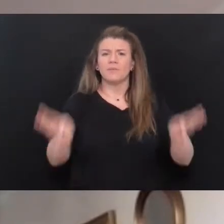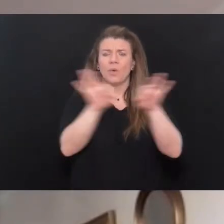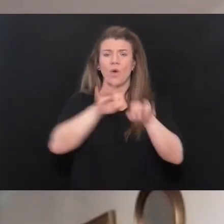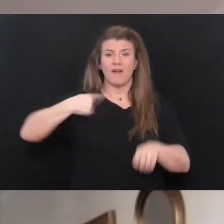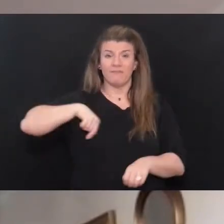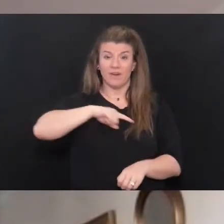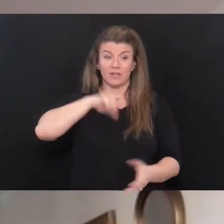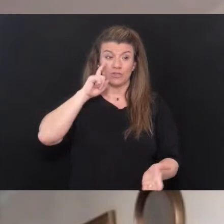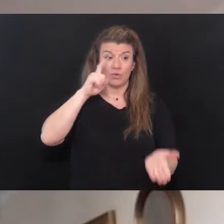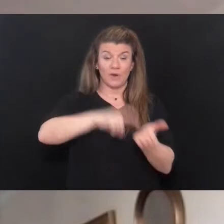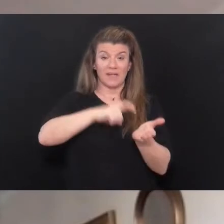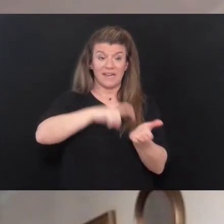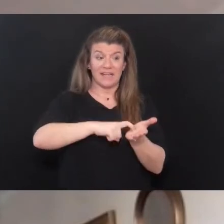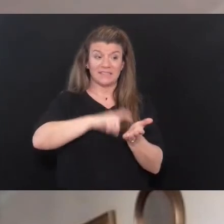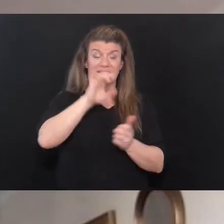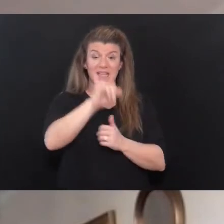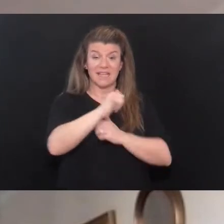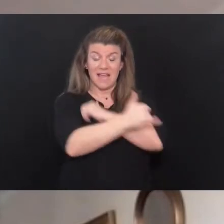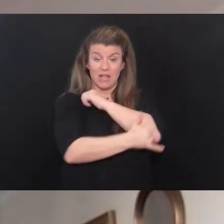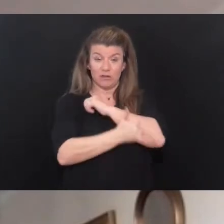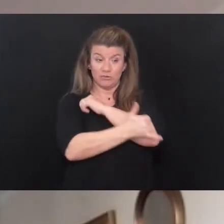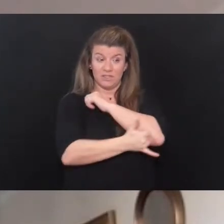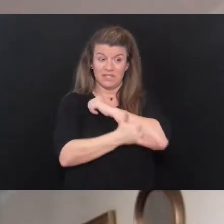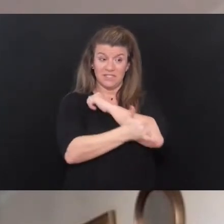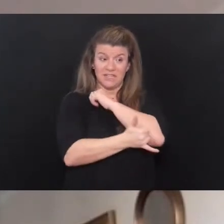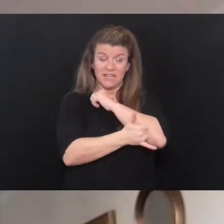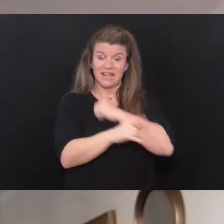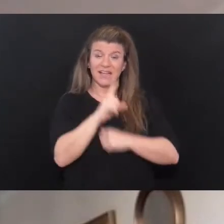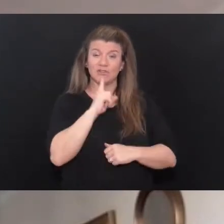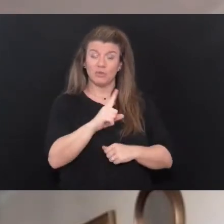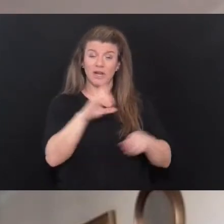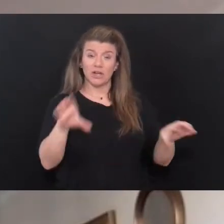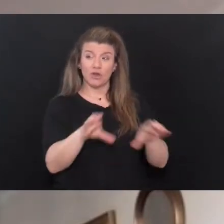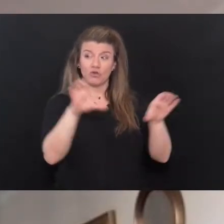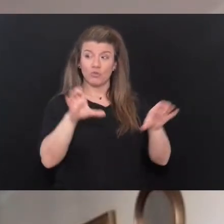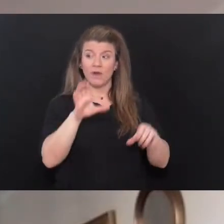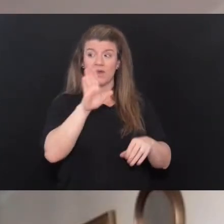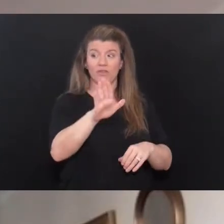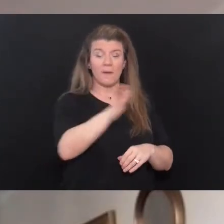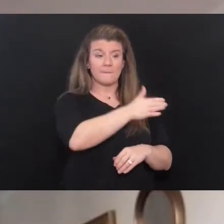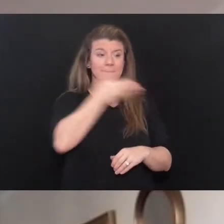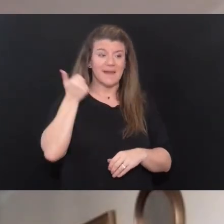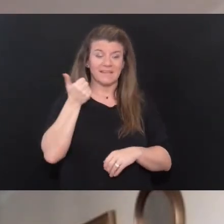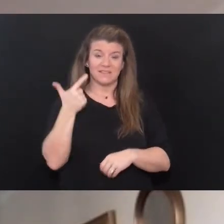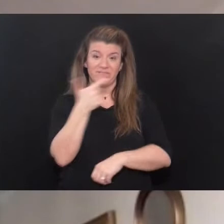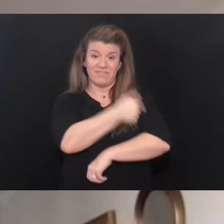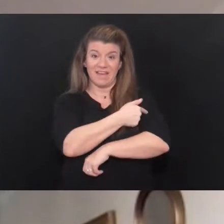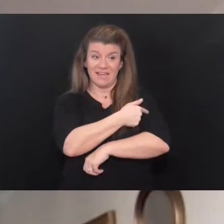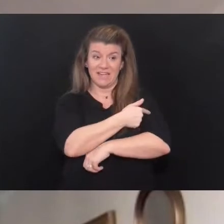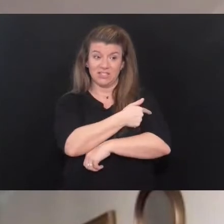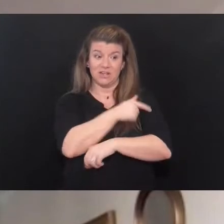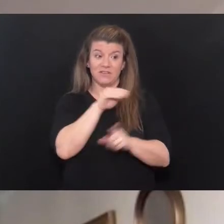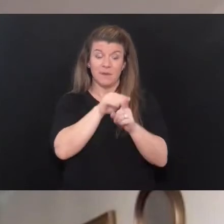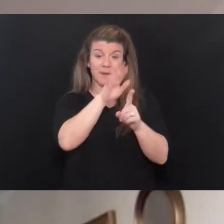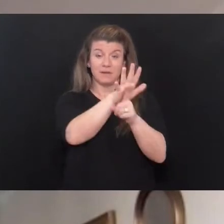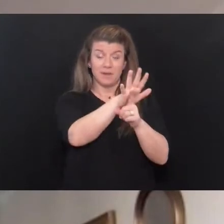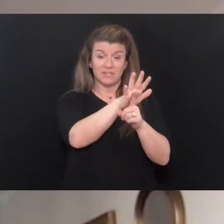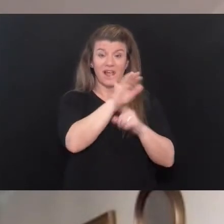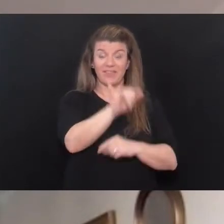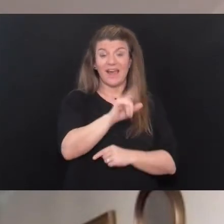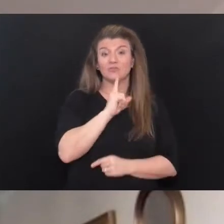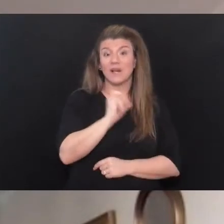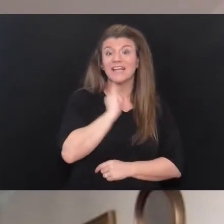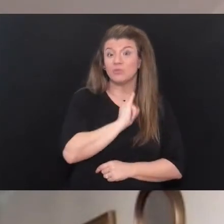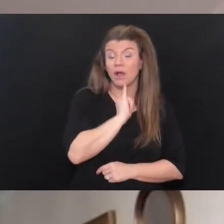that the country that is really doing the best in vaccination of the population, which is Israel,